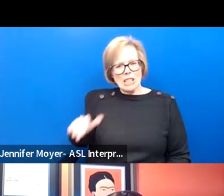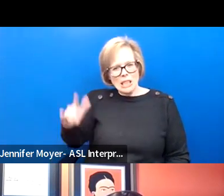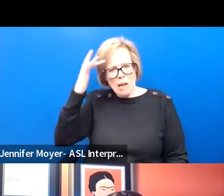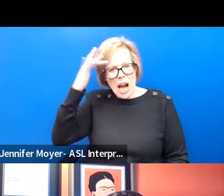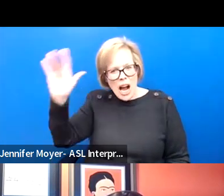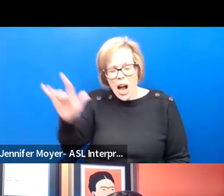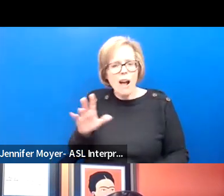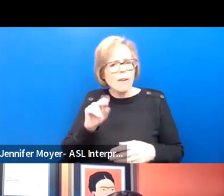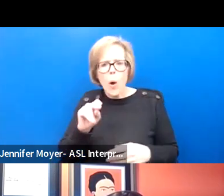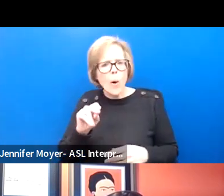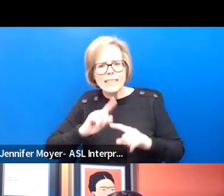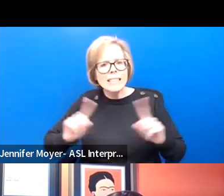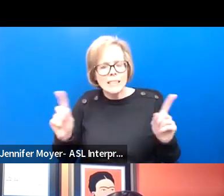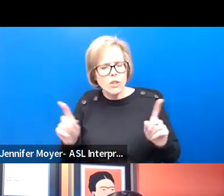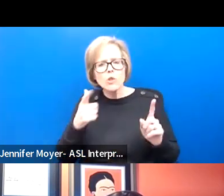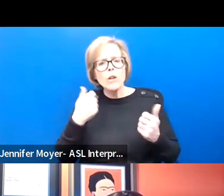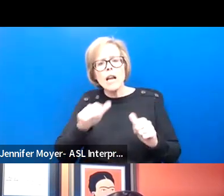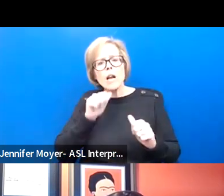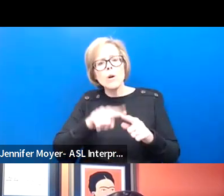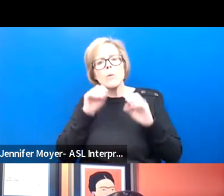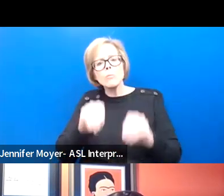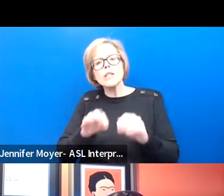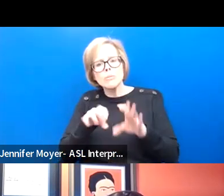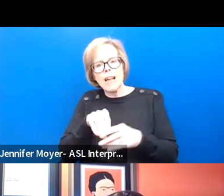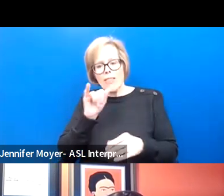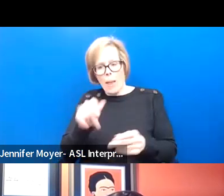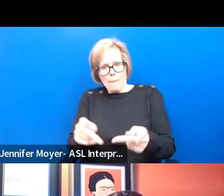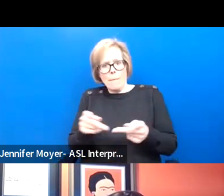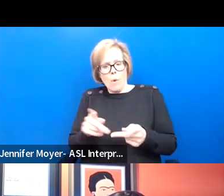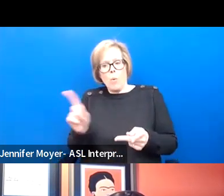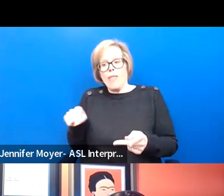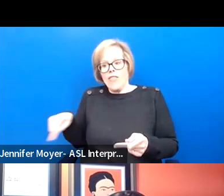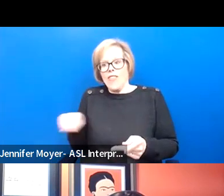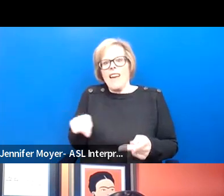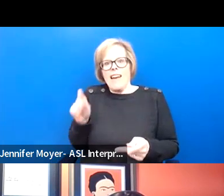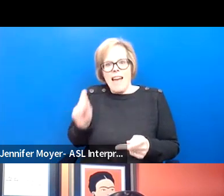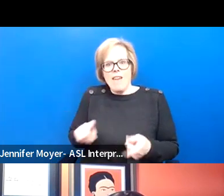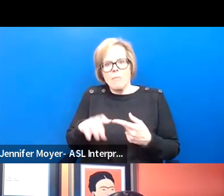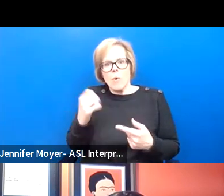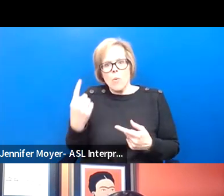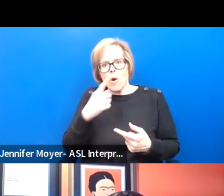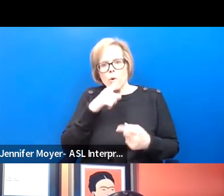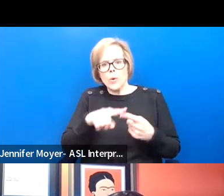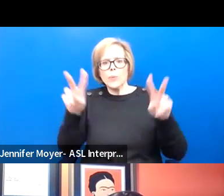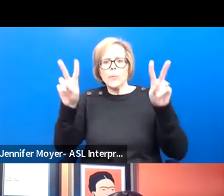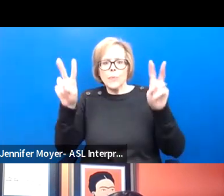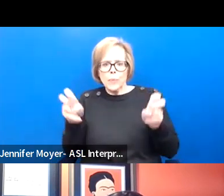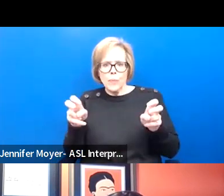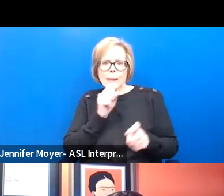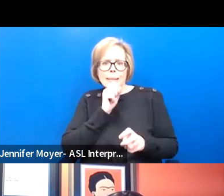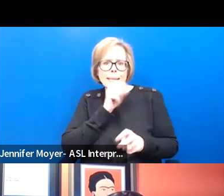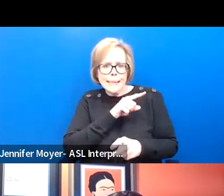living. Try not to put your interpreters in that position where they have to be the ones to, quote, tell